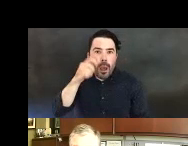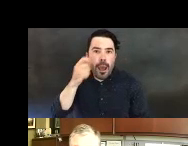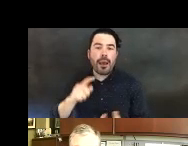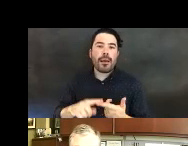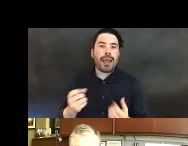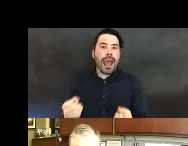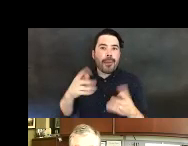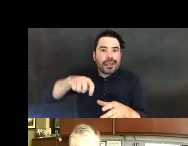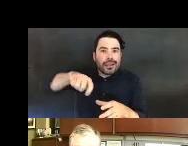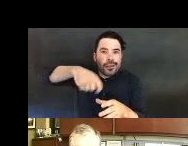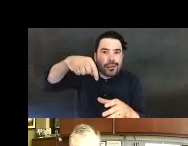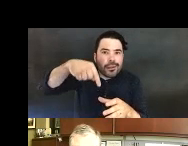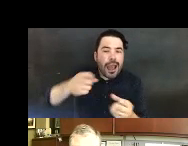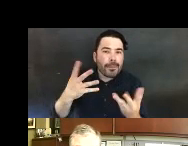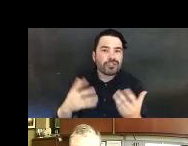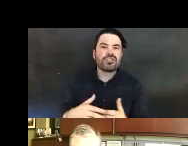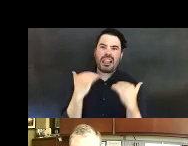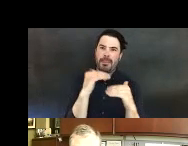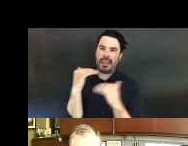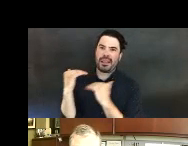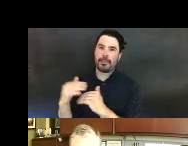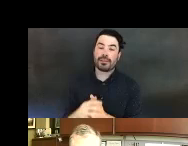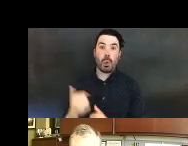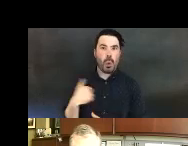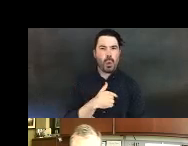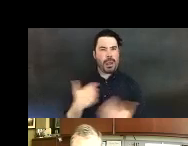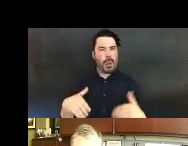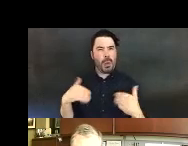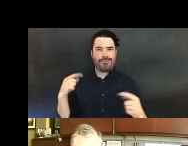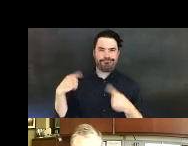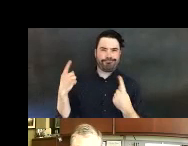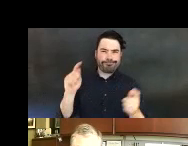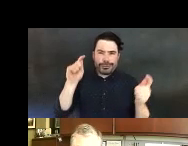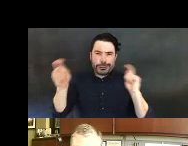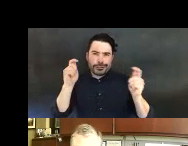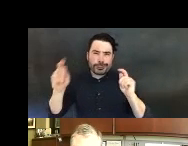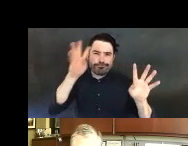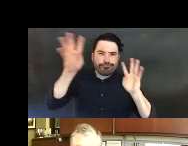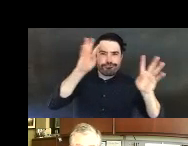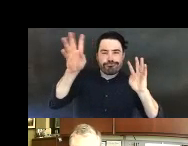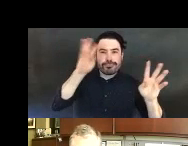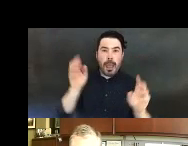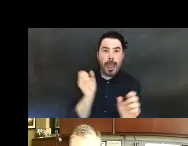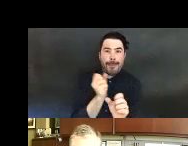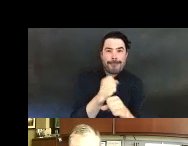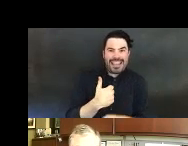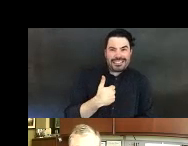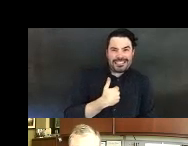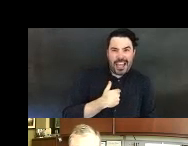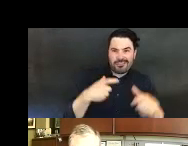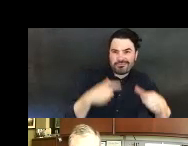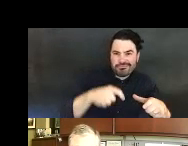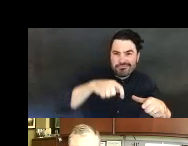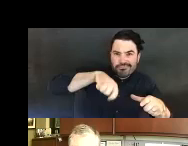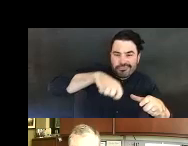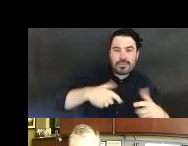some creative things here to manage that in terms of creating some of our own media, looking at alternatives for